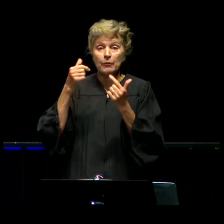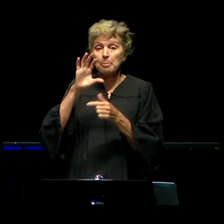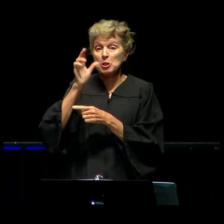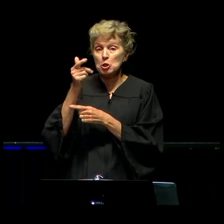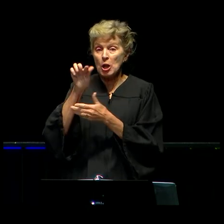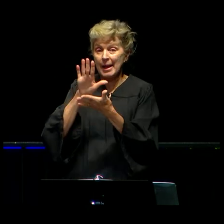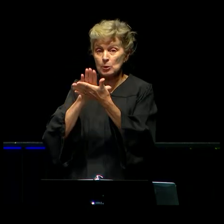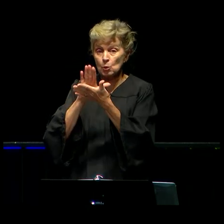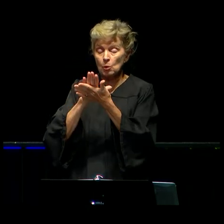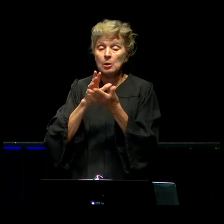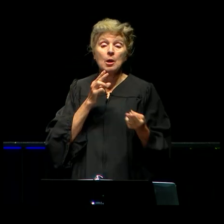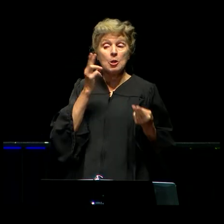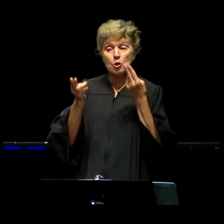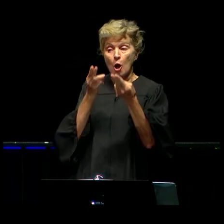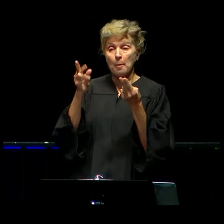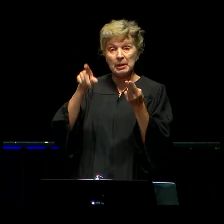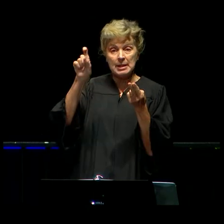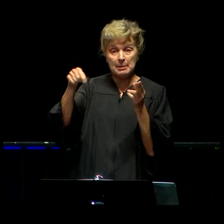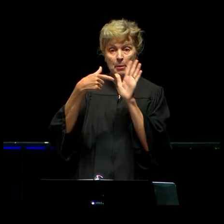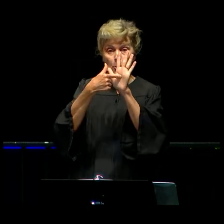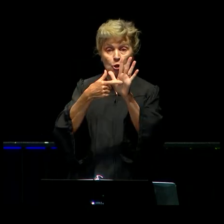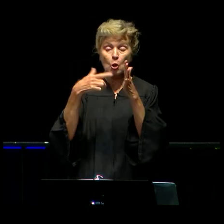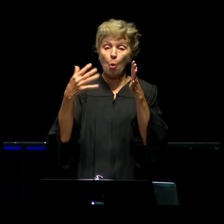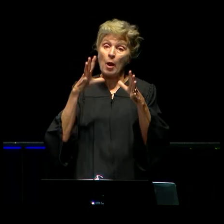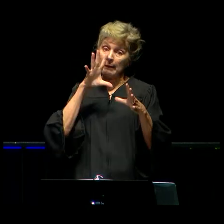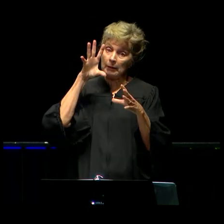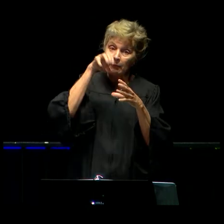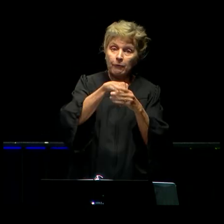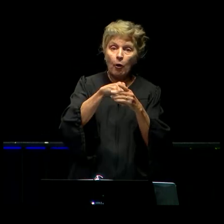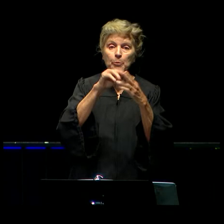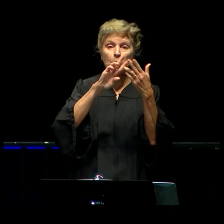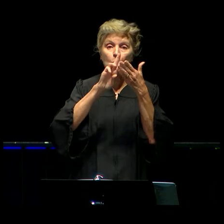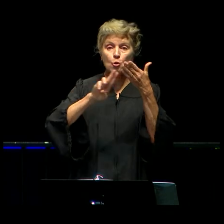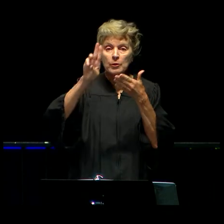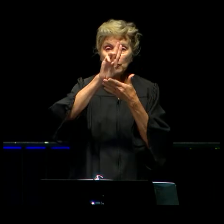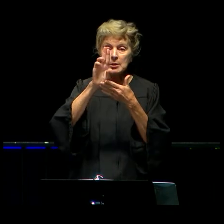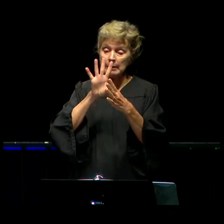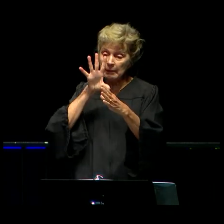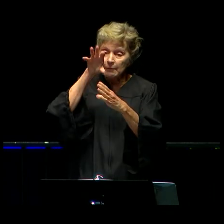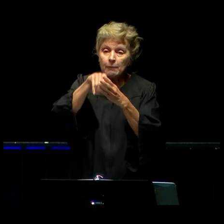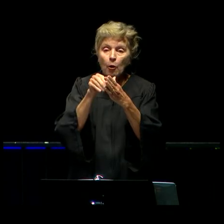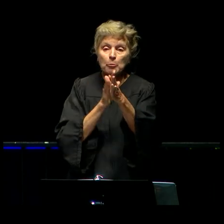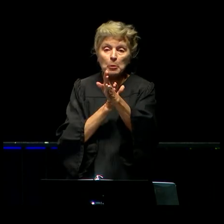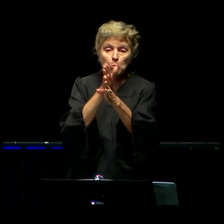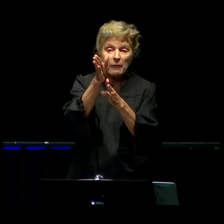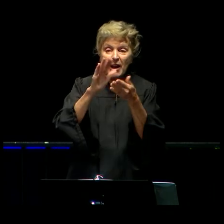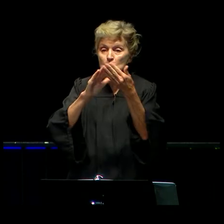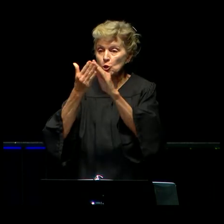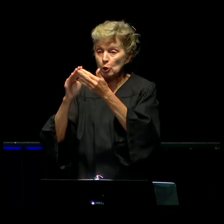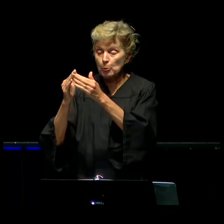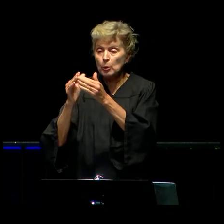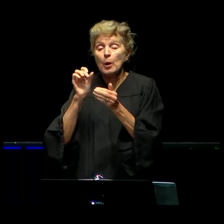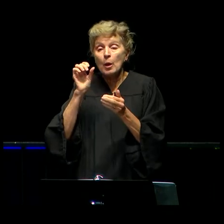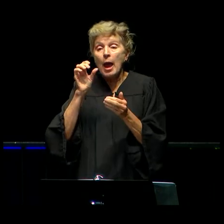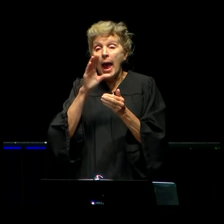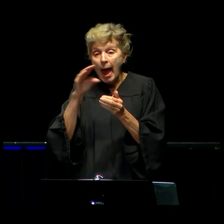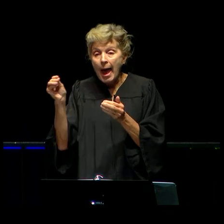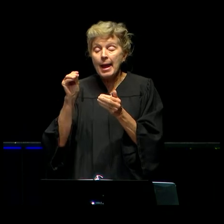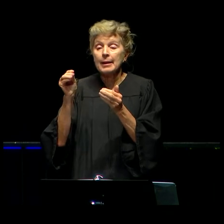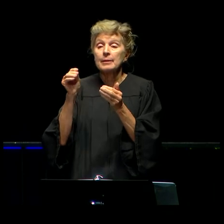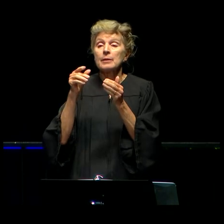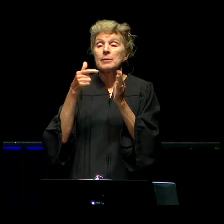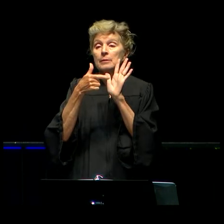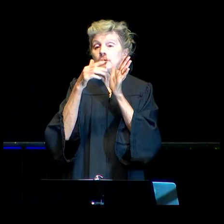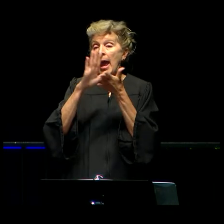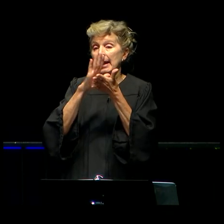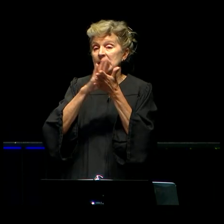Nominees must have demonstrated outstanding involvement within the university, their profession, or their community, and also have demonstrated academic